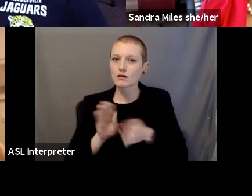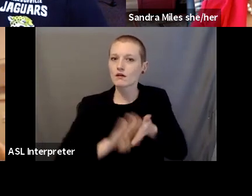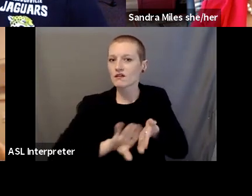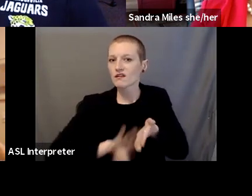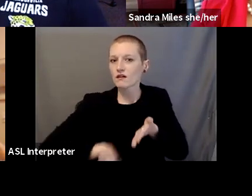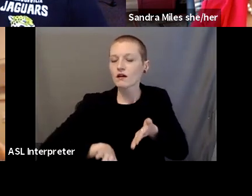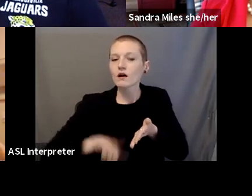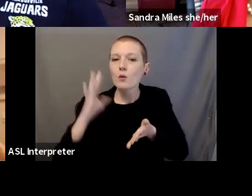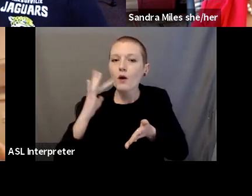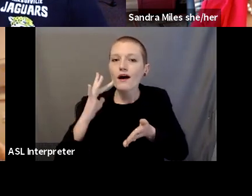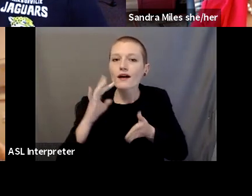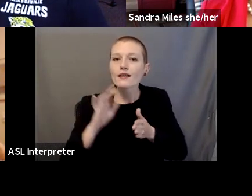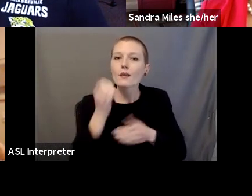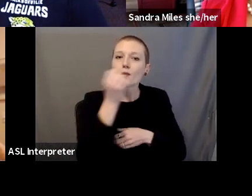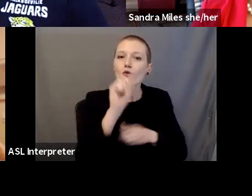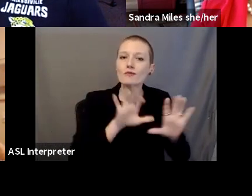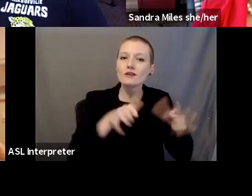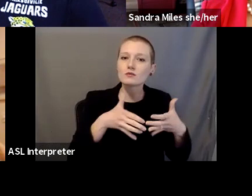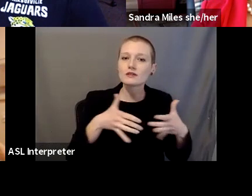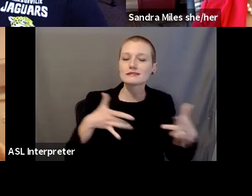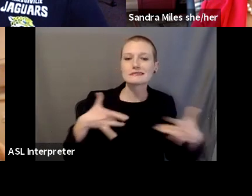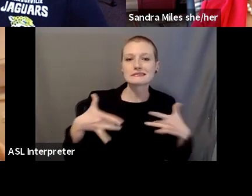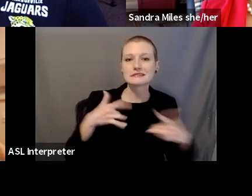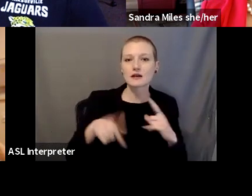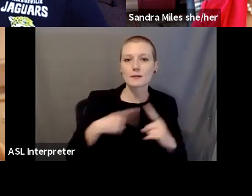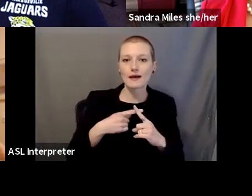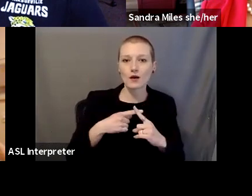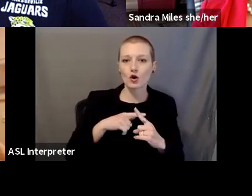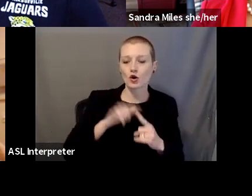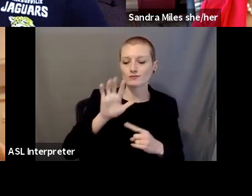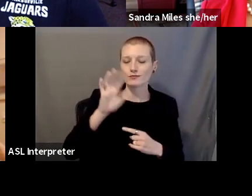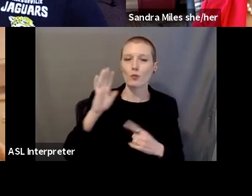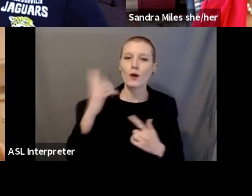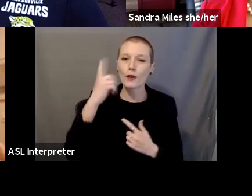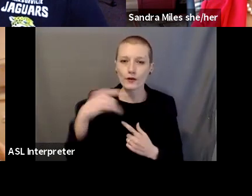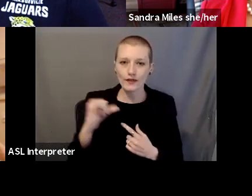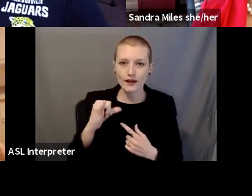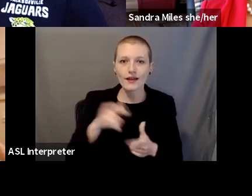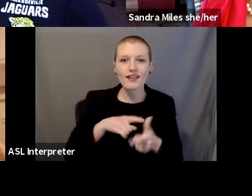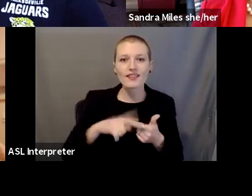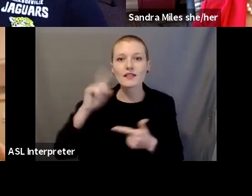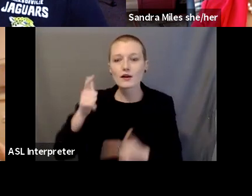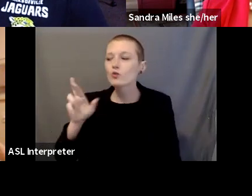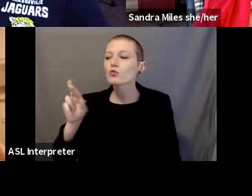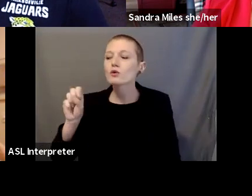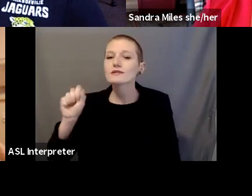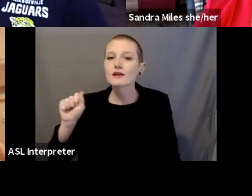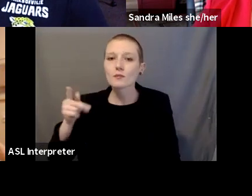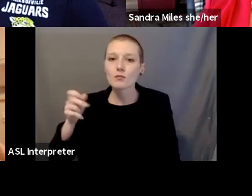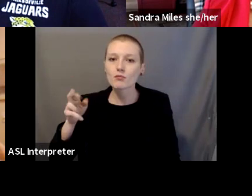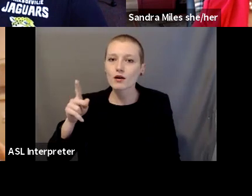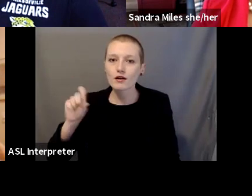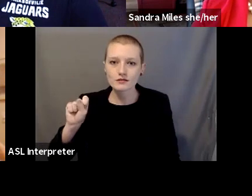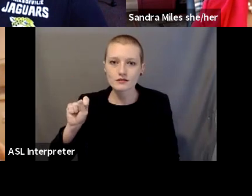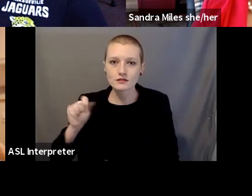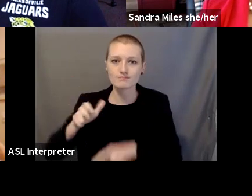who decided not to move, and that helped move that movement going forward. Other key moments, we mentioned Martin Luther King, but Malcolm